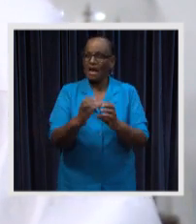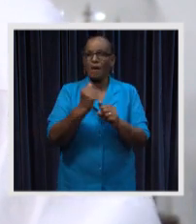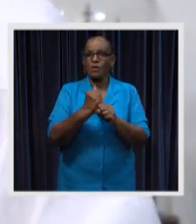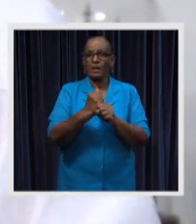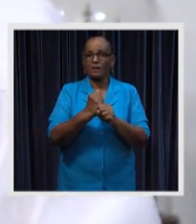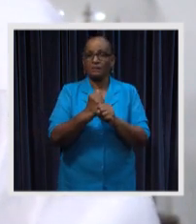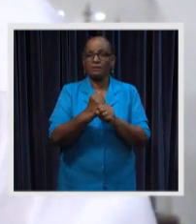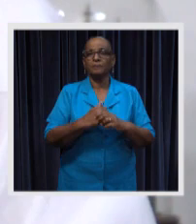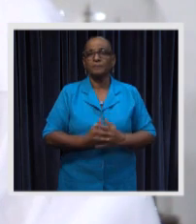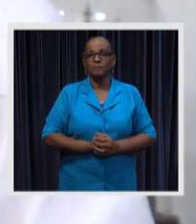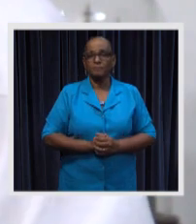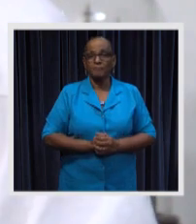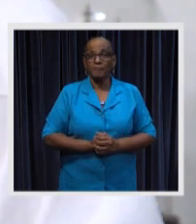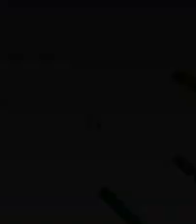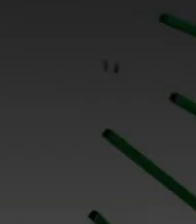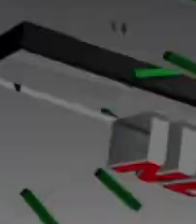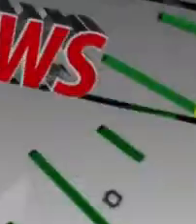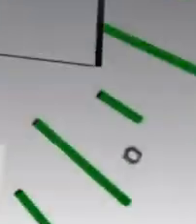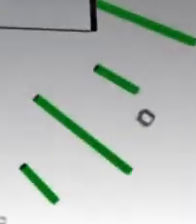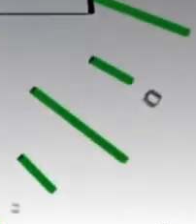sector of both countries.